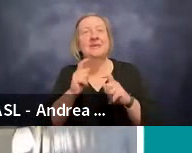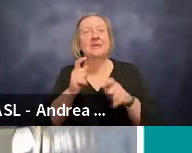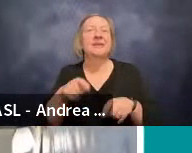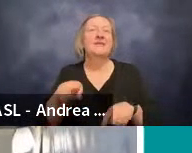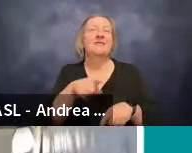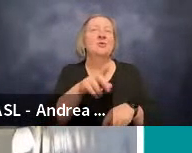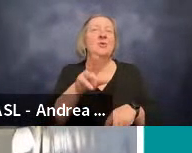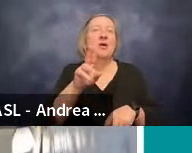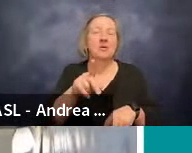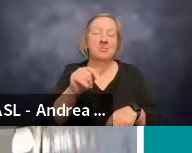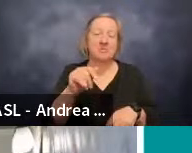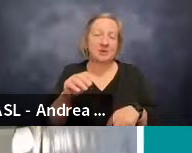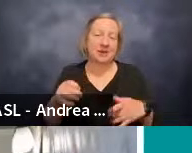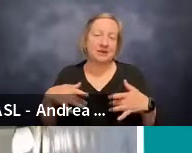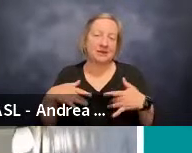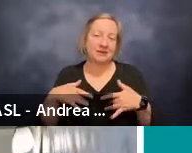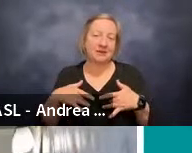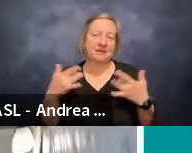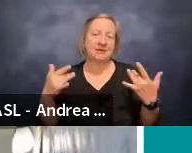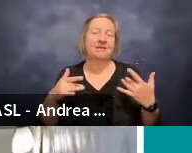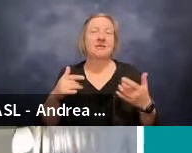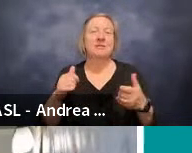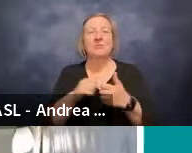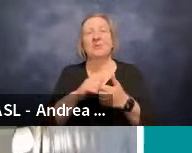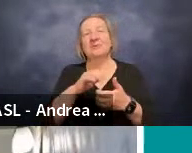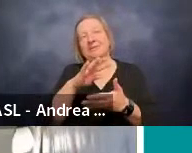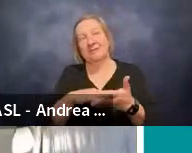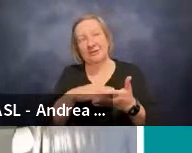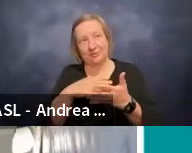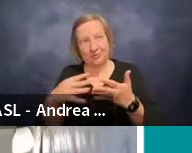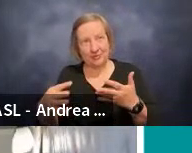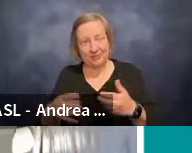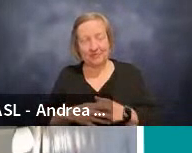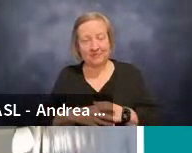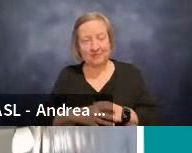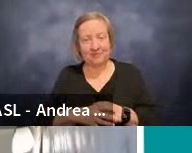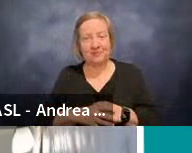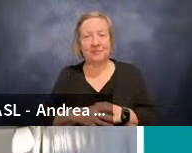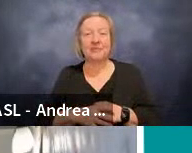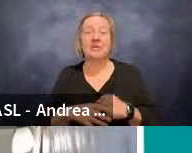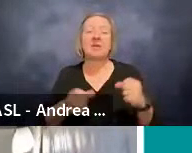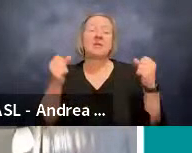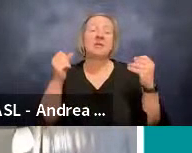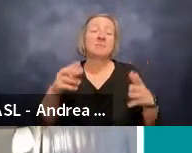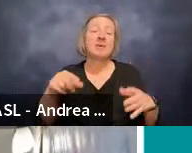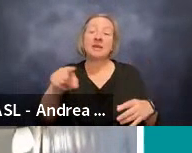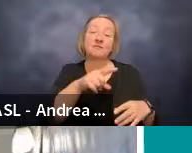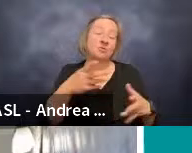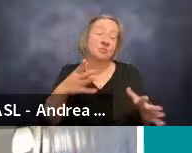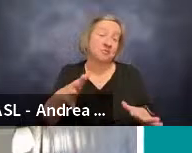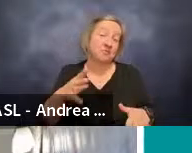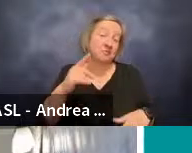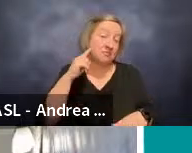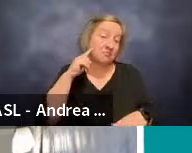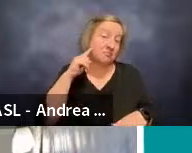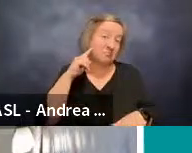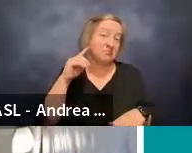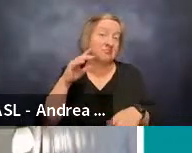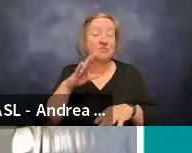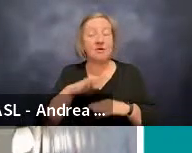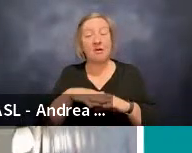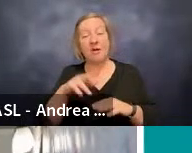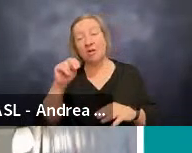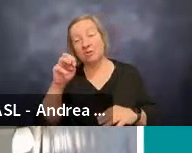of where we are at on our schedule. So as many of you may have heard in the media